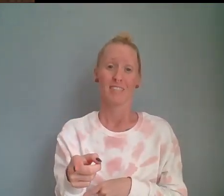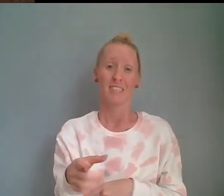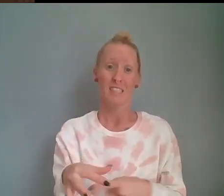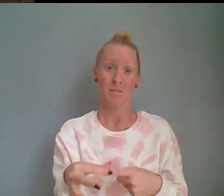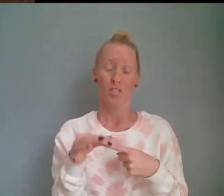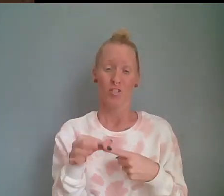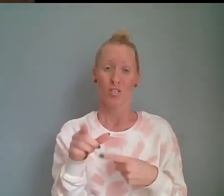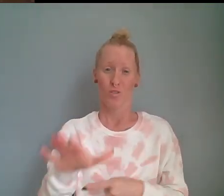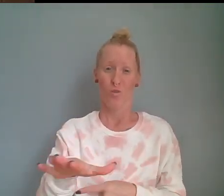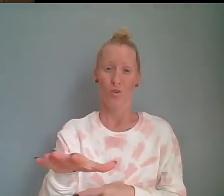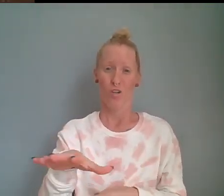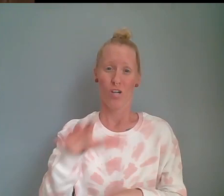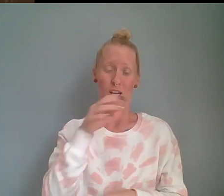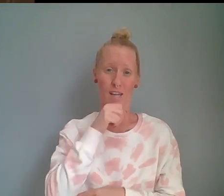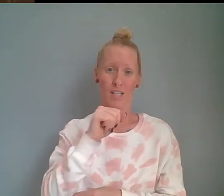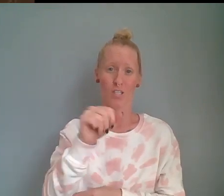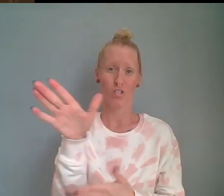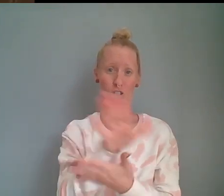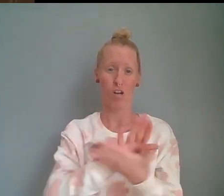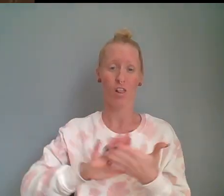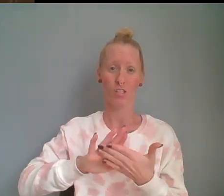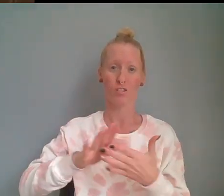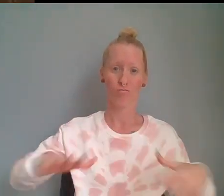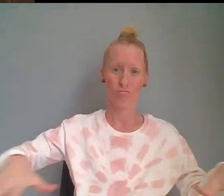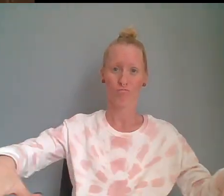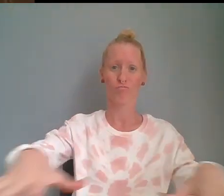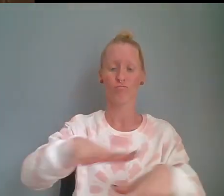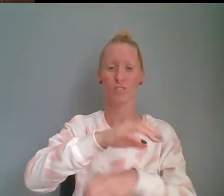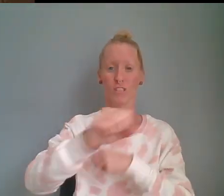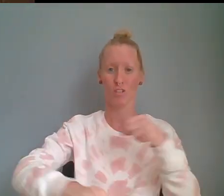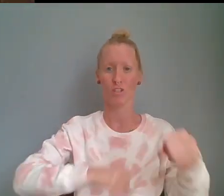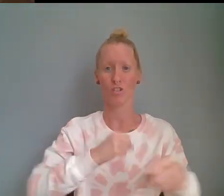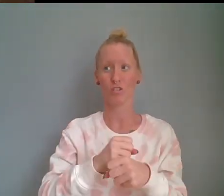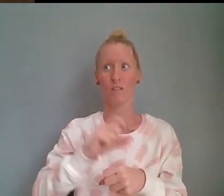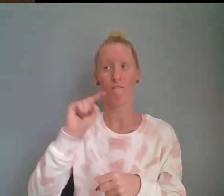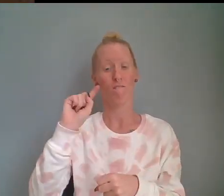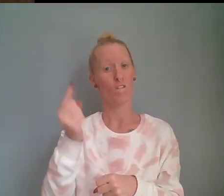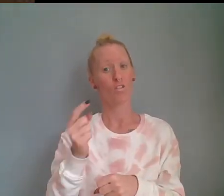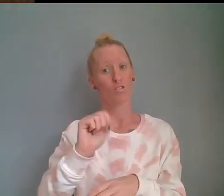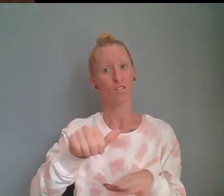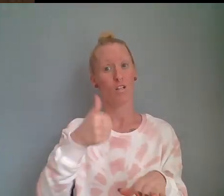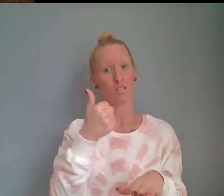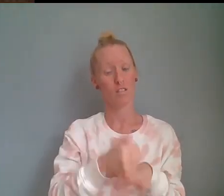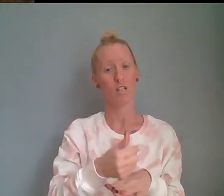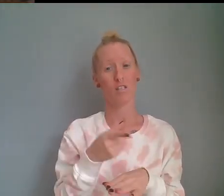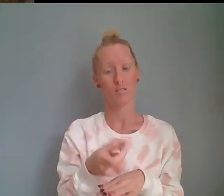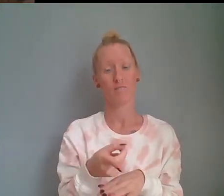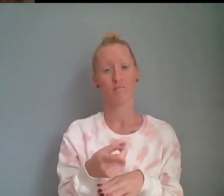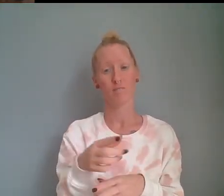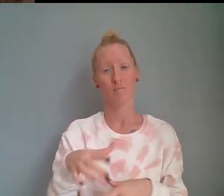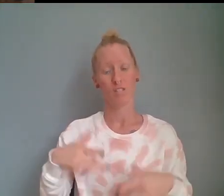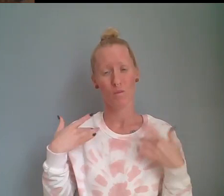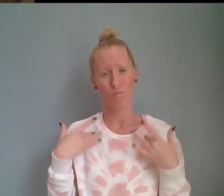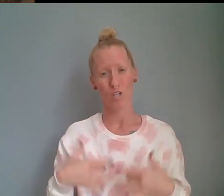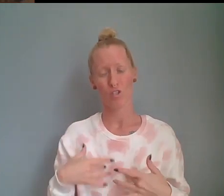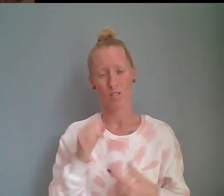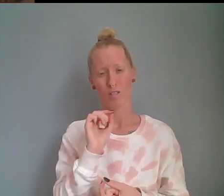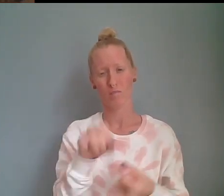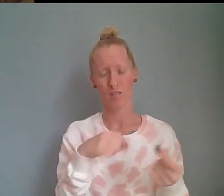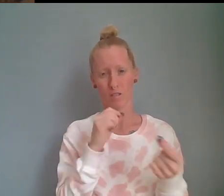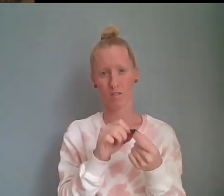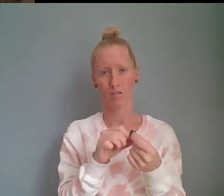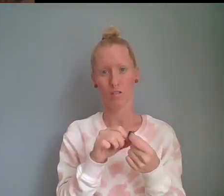years are one of the peak times of onset, first onset of depression in particular, and also